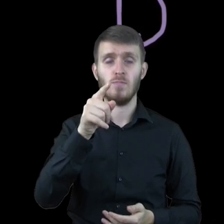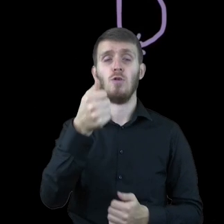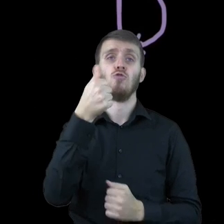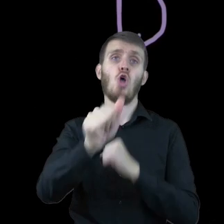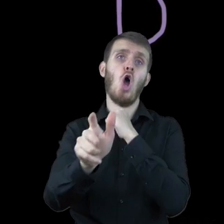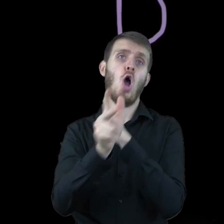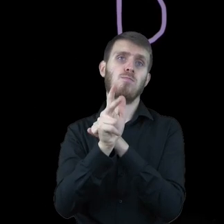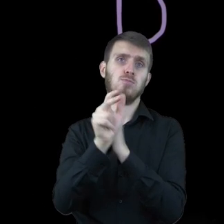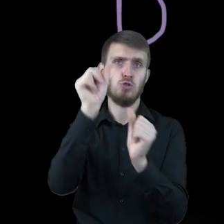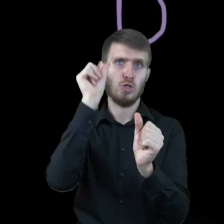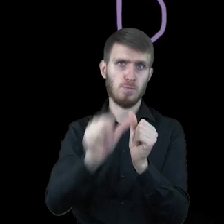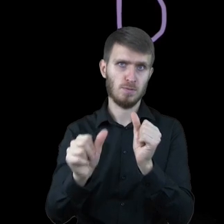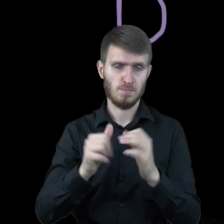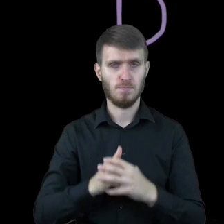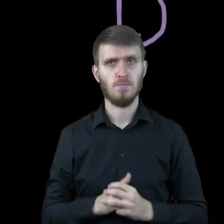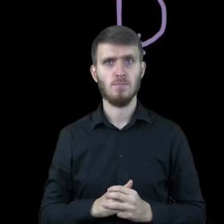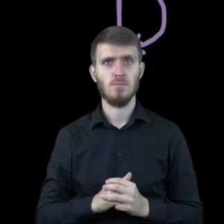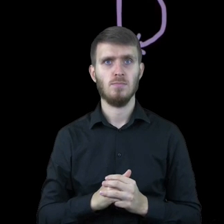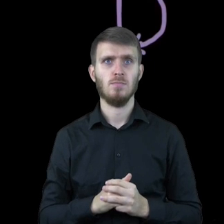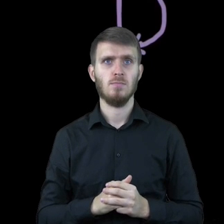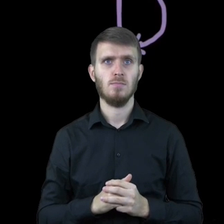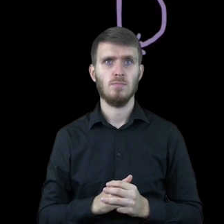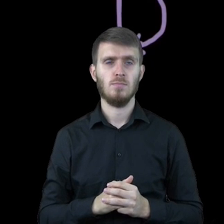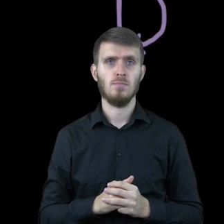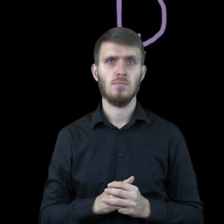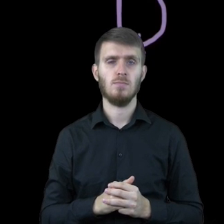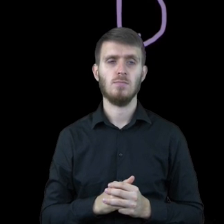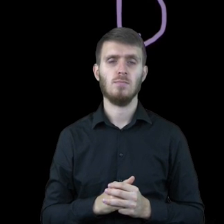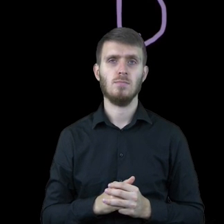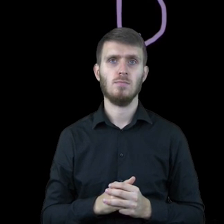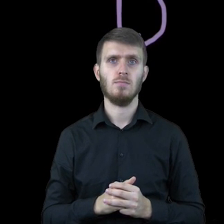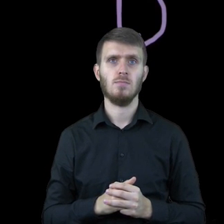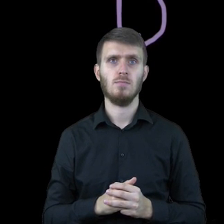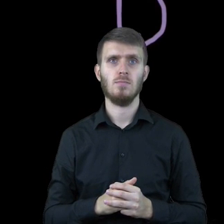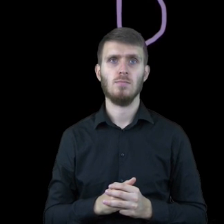This would be 180 degrees.